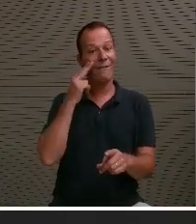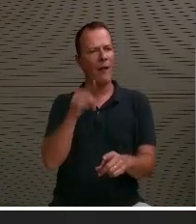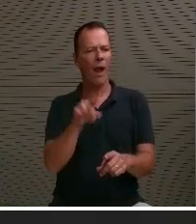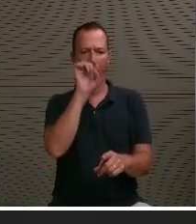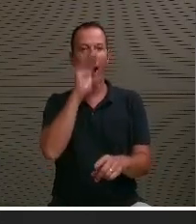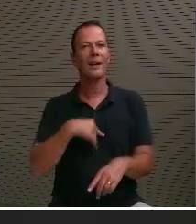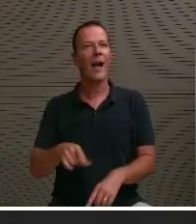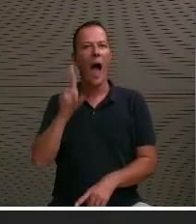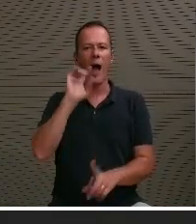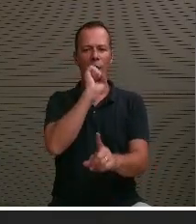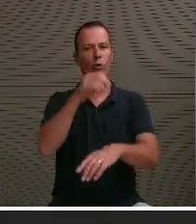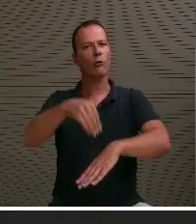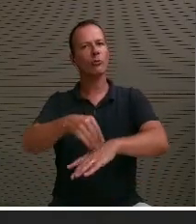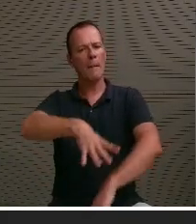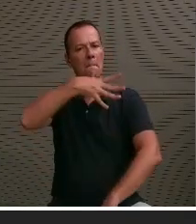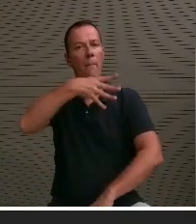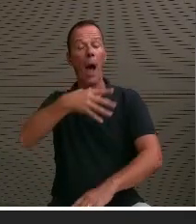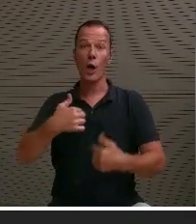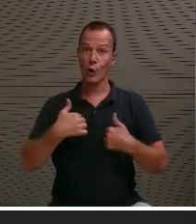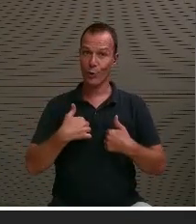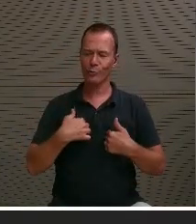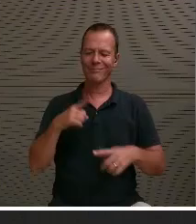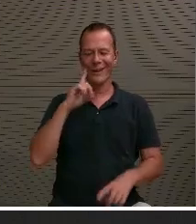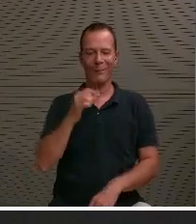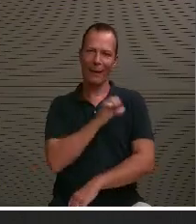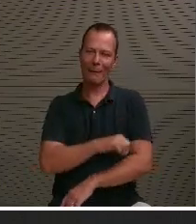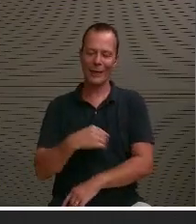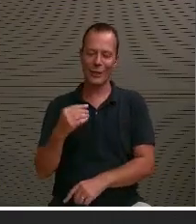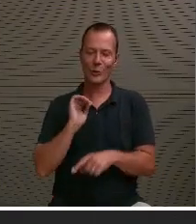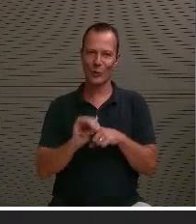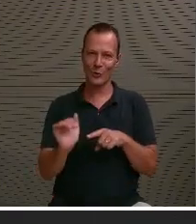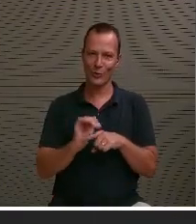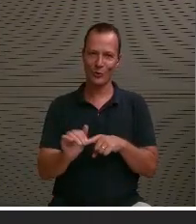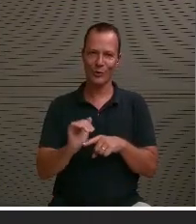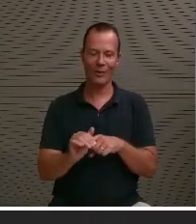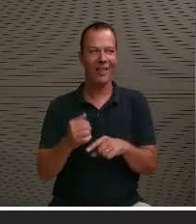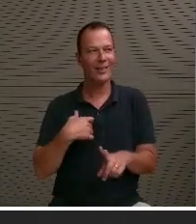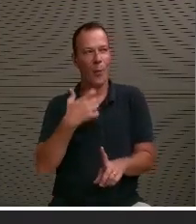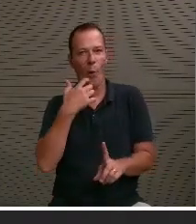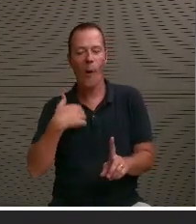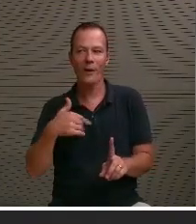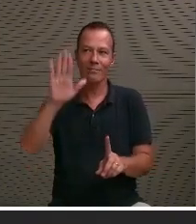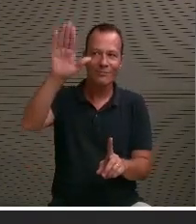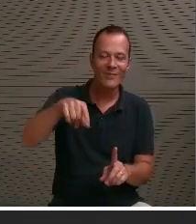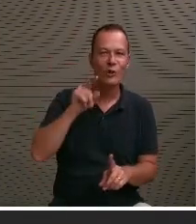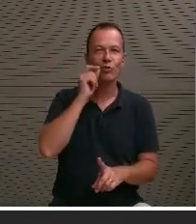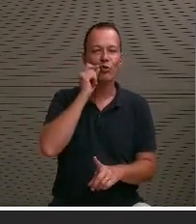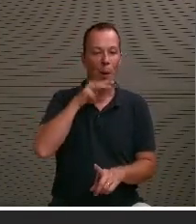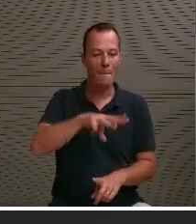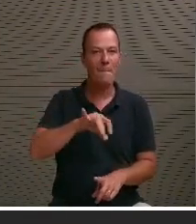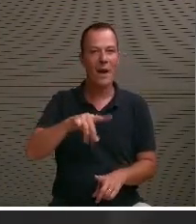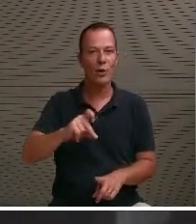now, as I am a lucky girl, I am very honored to call Mário Lajinha, the greatest